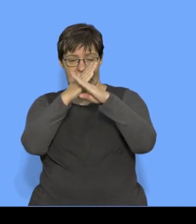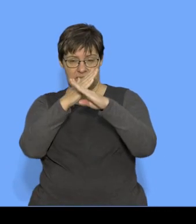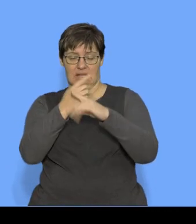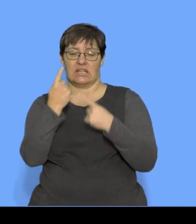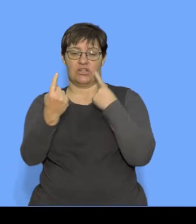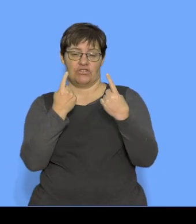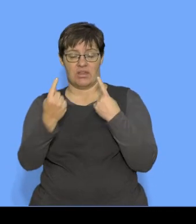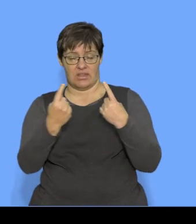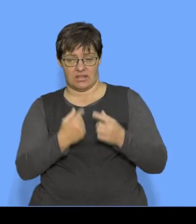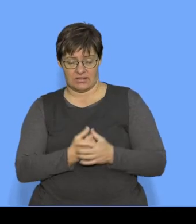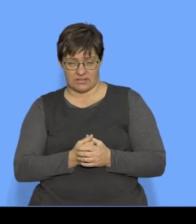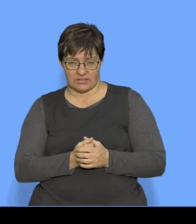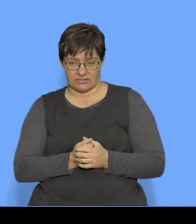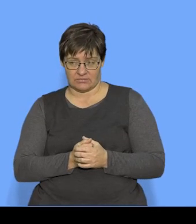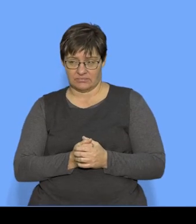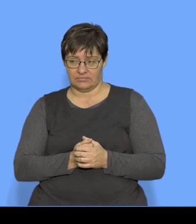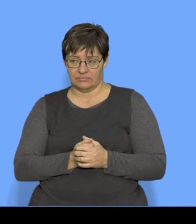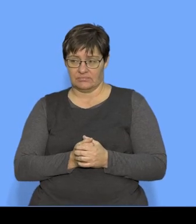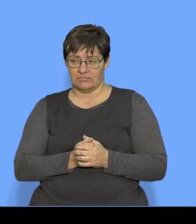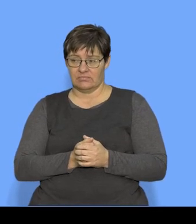other. Diagonals